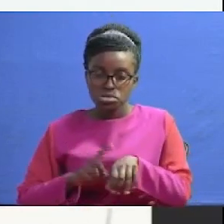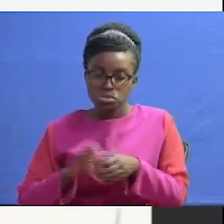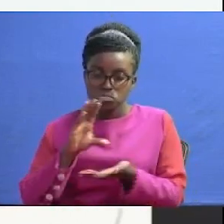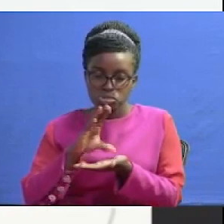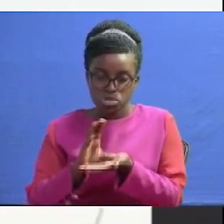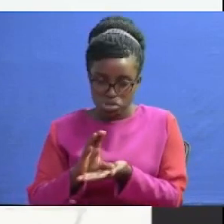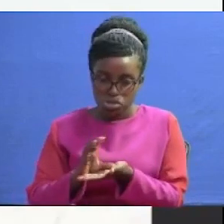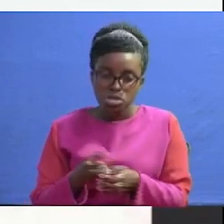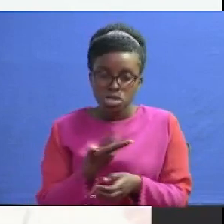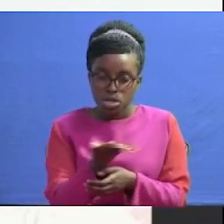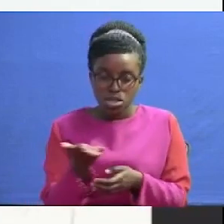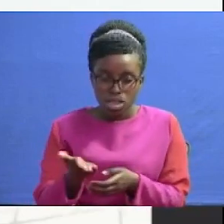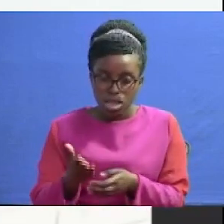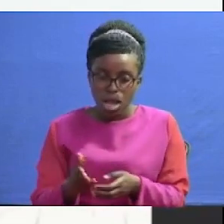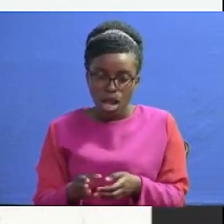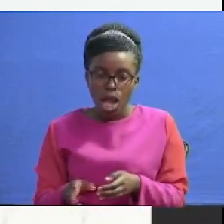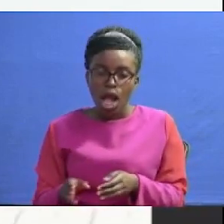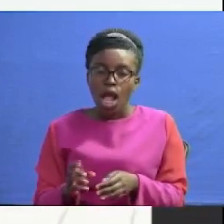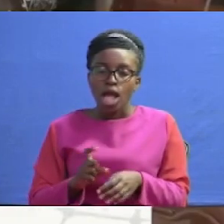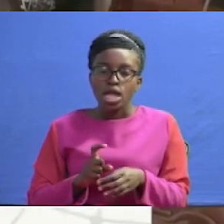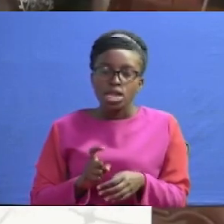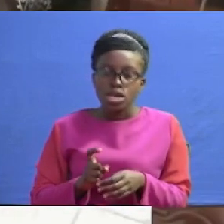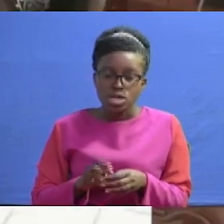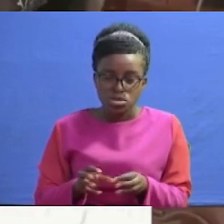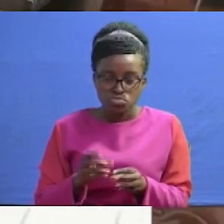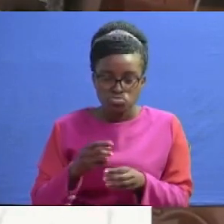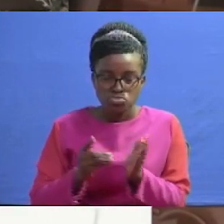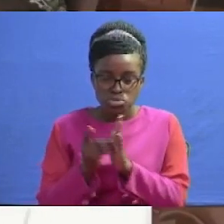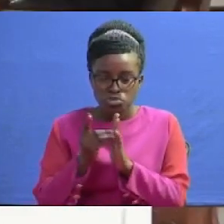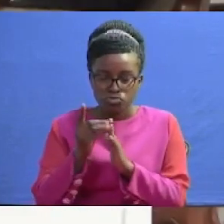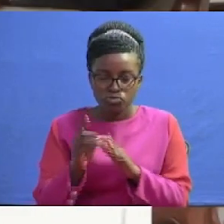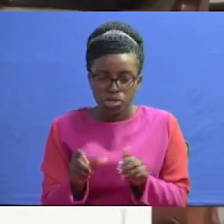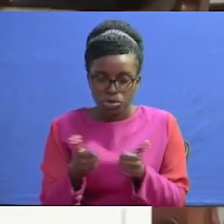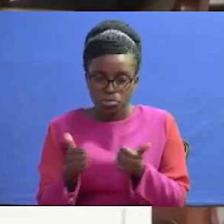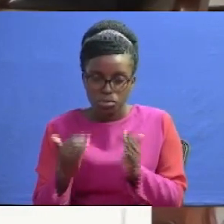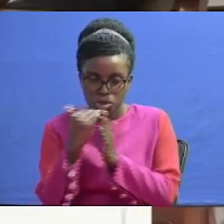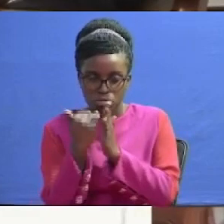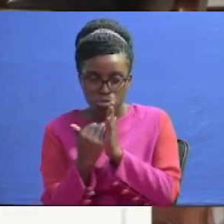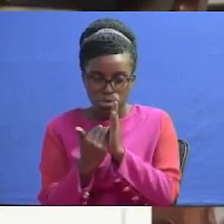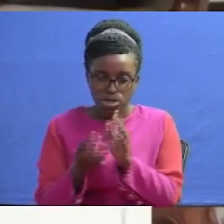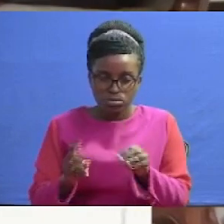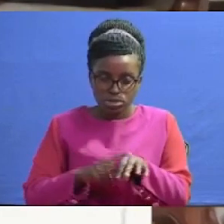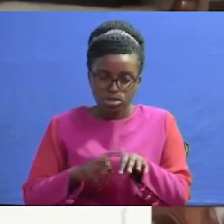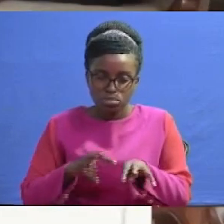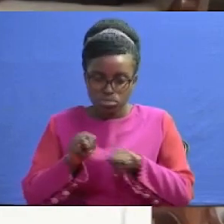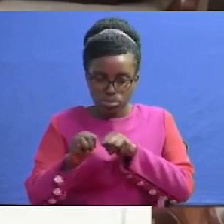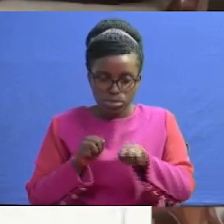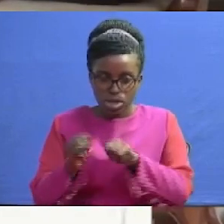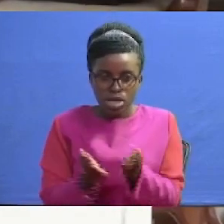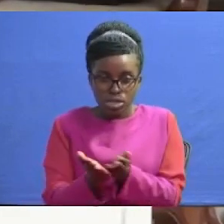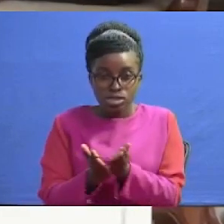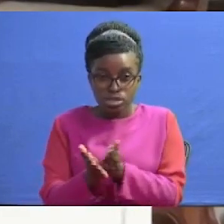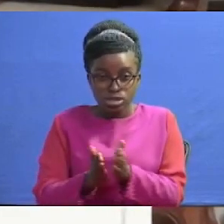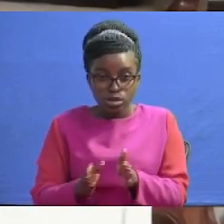will propel our national development programs. The Joint Ministerial Committee meeting served as a precursor for the